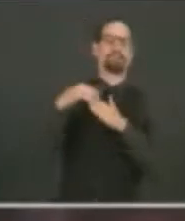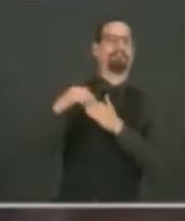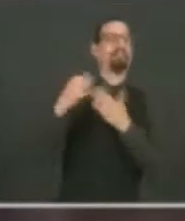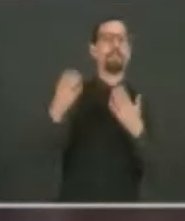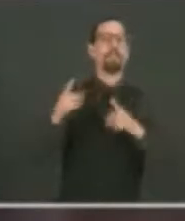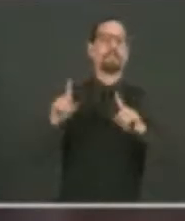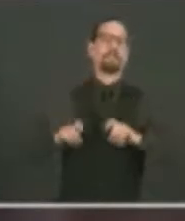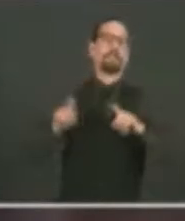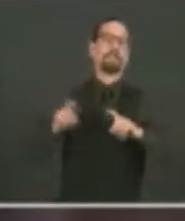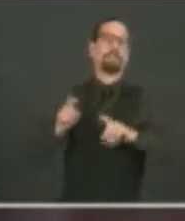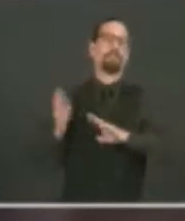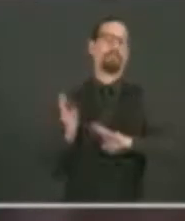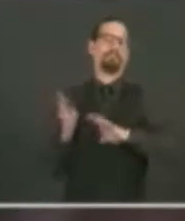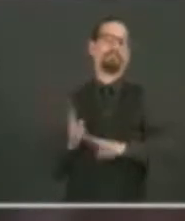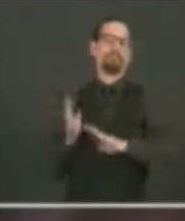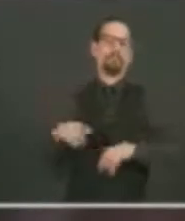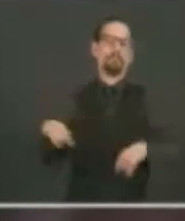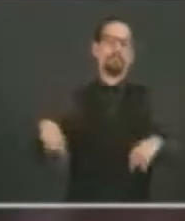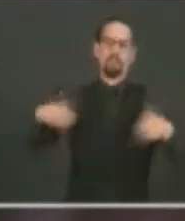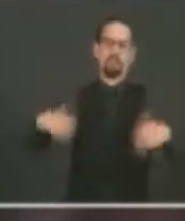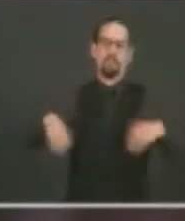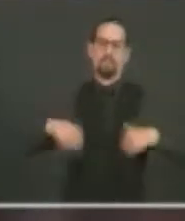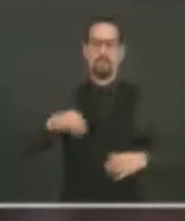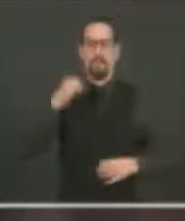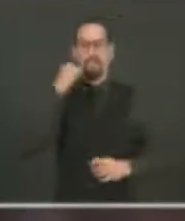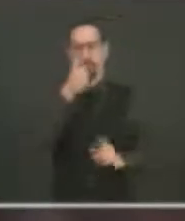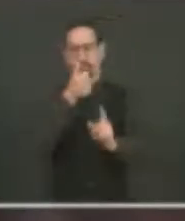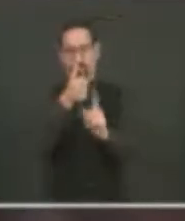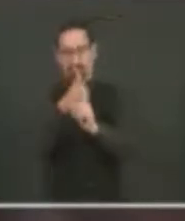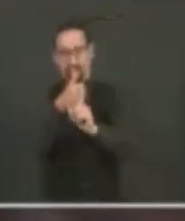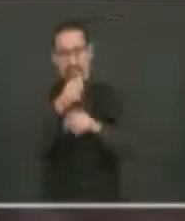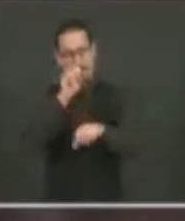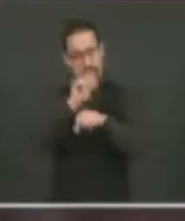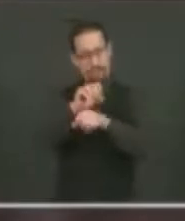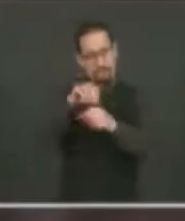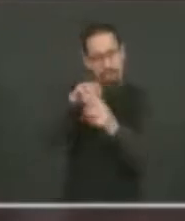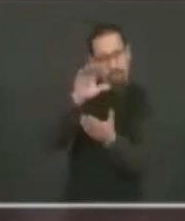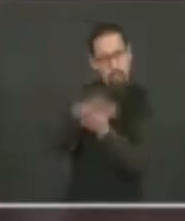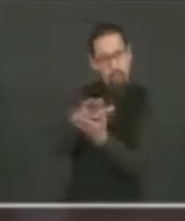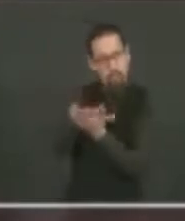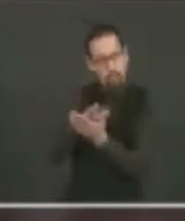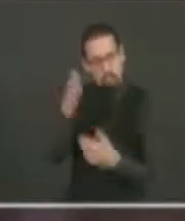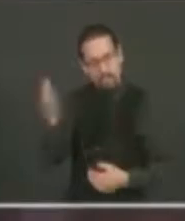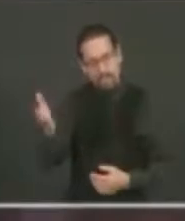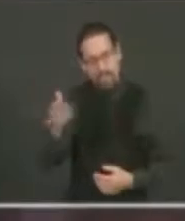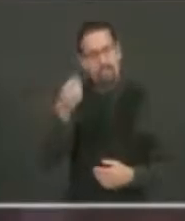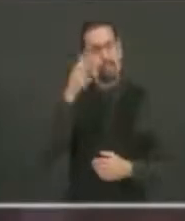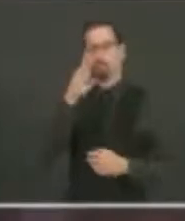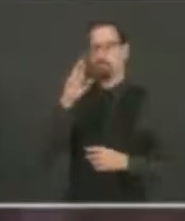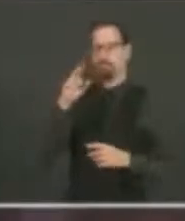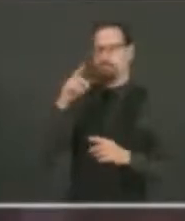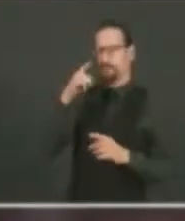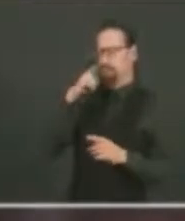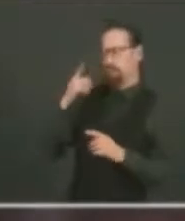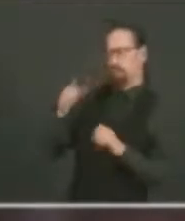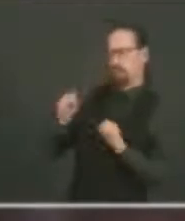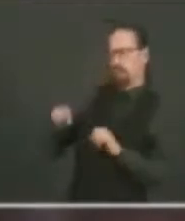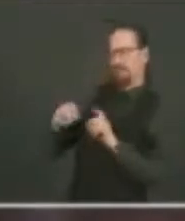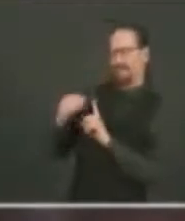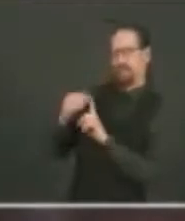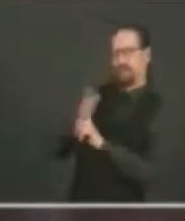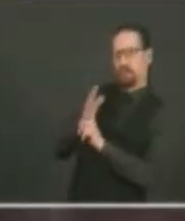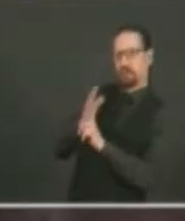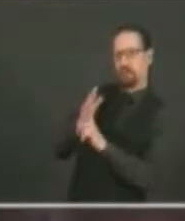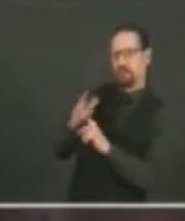have symptoms or you were exposed to someone who has symptoms, that is